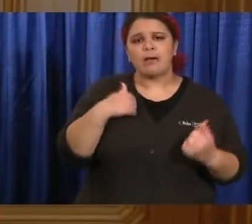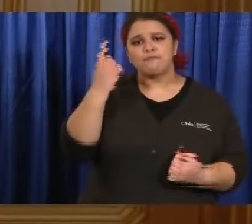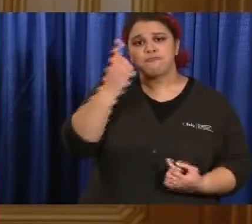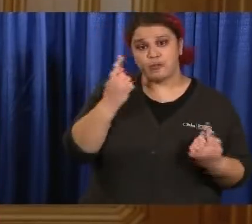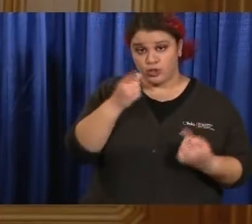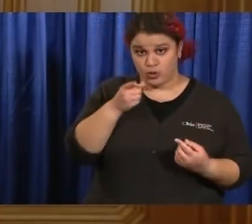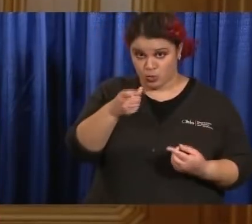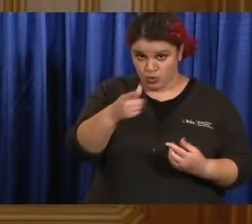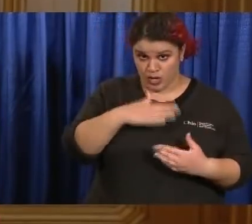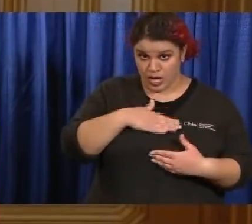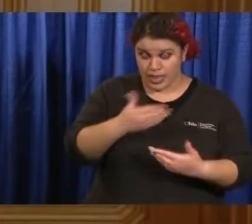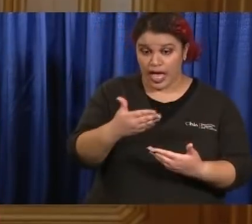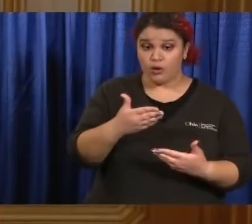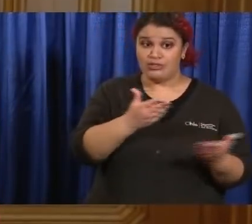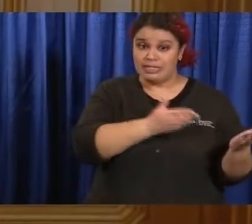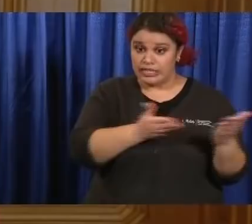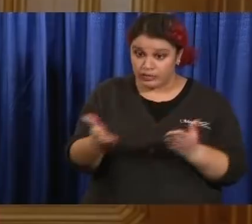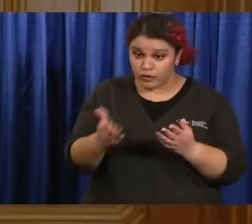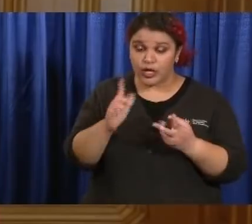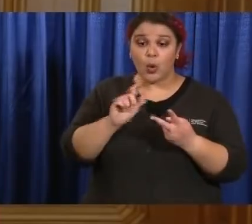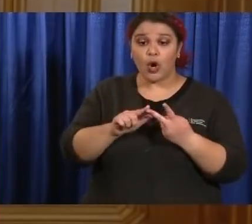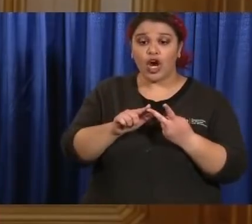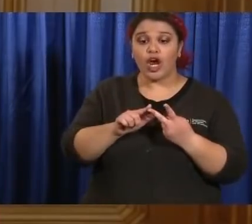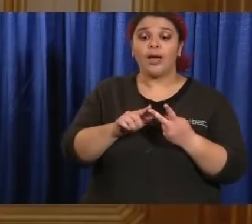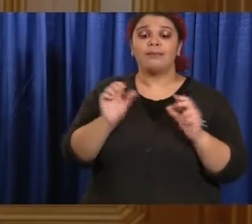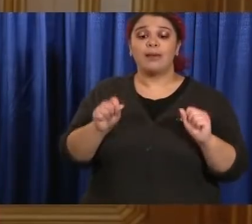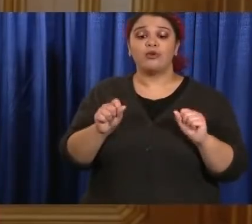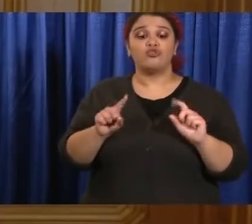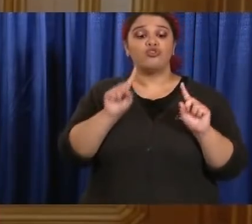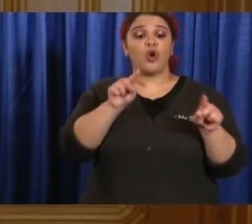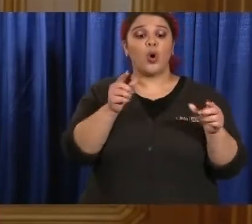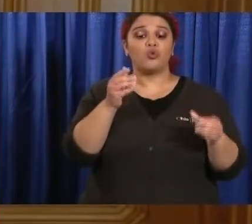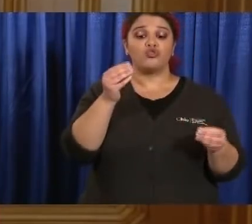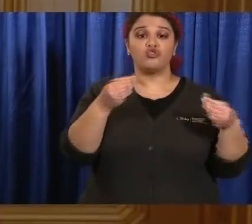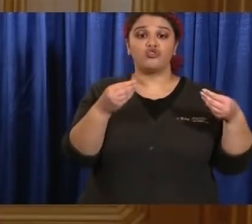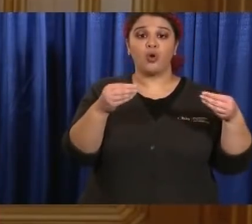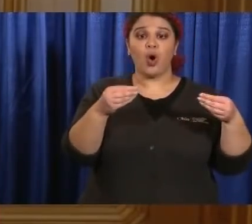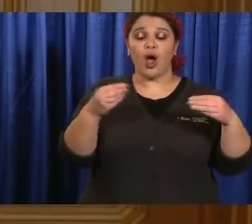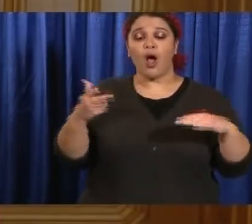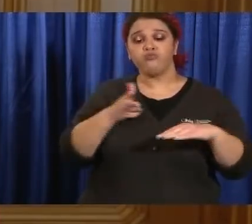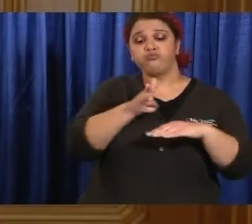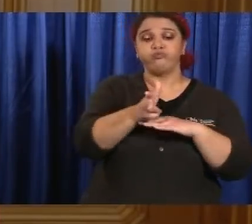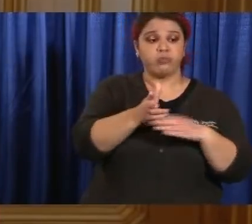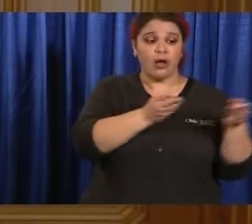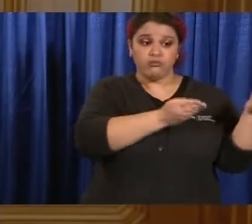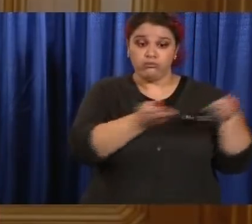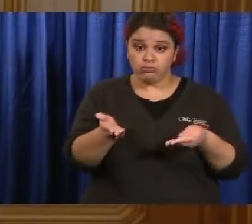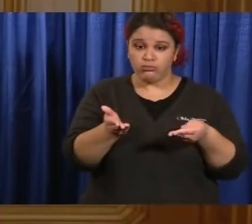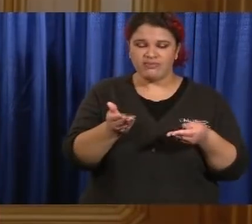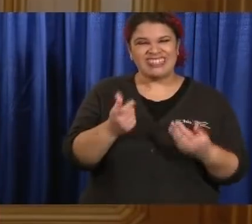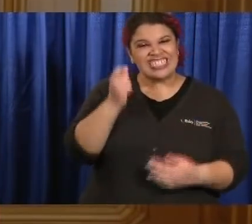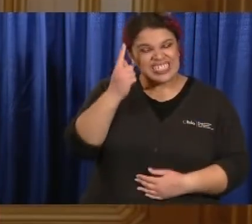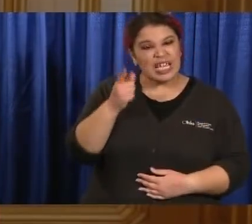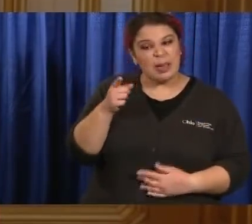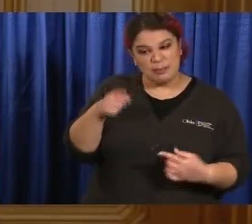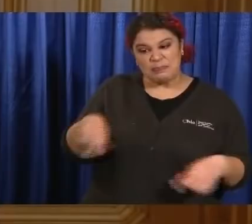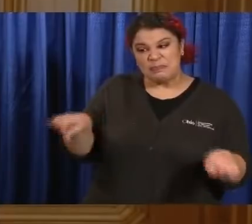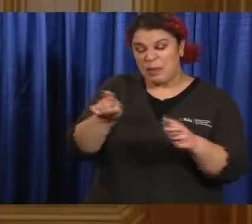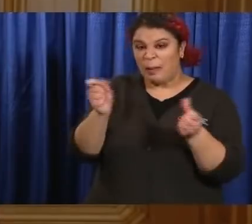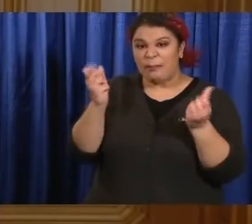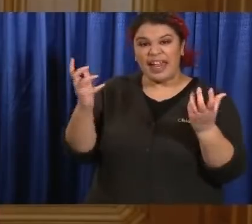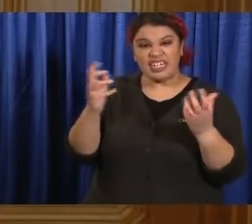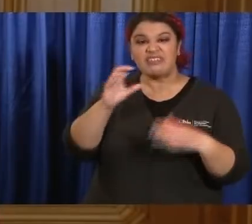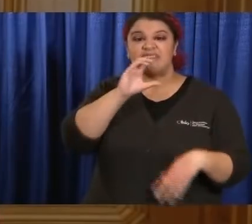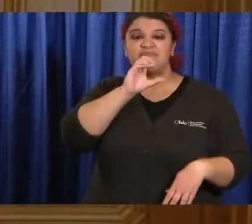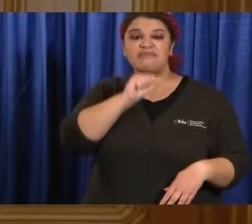Many of them are over age 60 or have a underlying health condition that puts them at risk. Other states have allowed